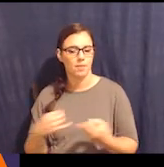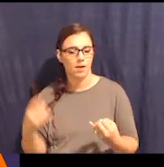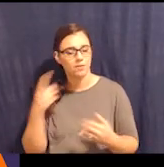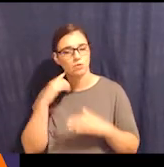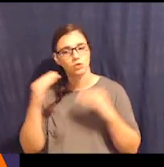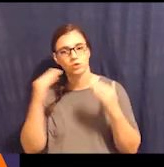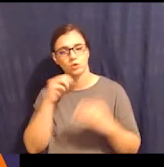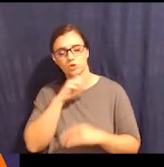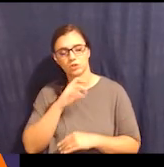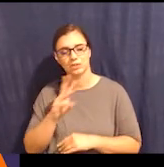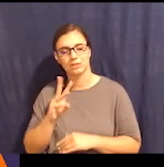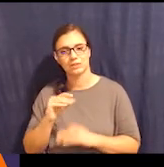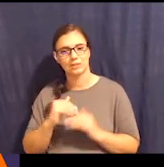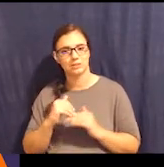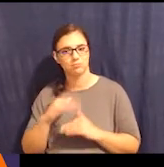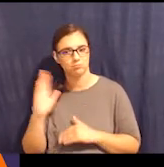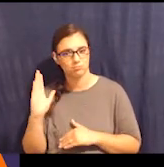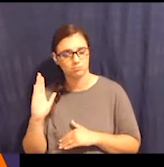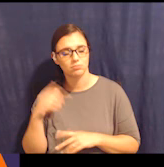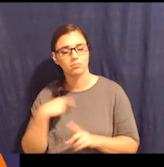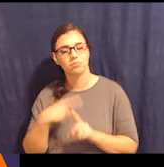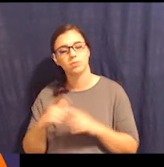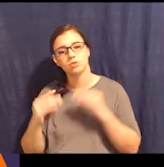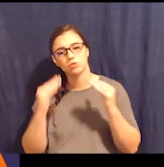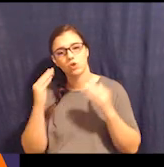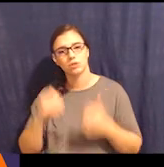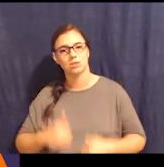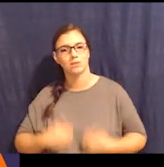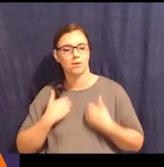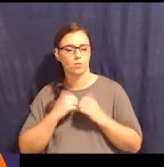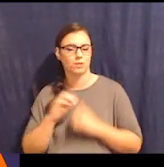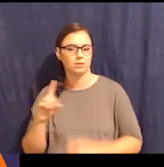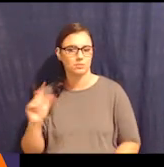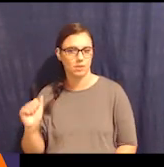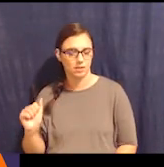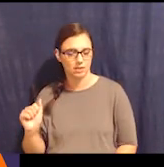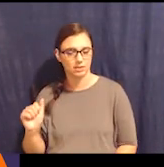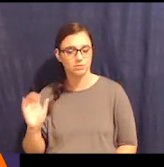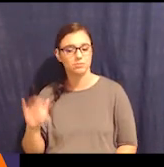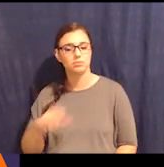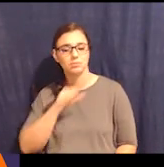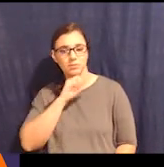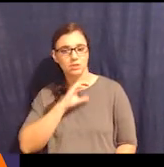with disabilities. The Senior Friendship Line can be reached at